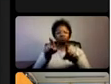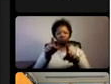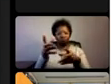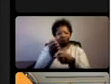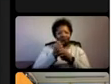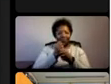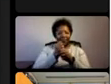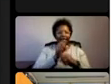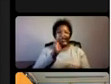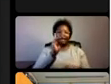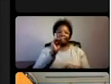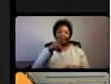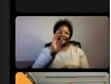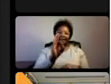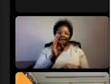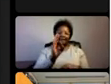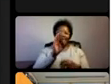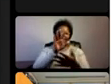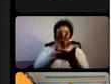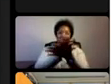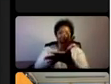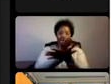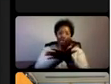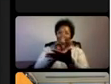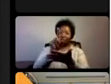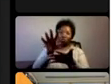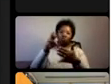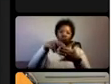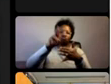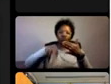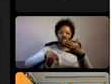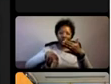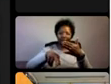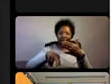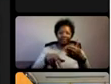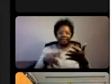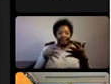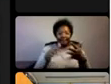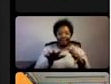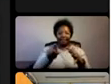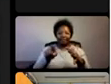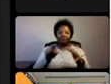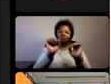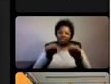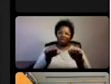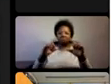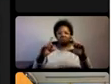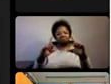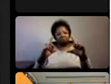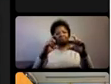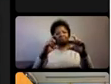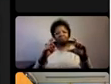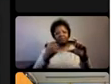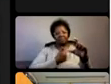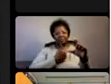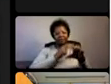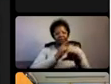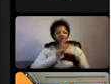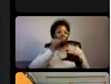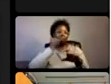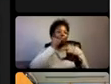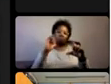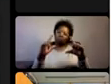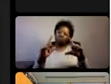your results. You'll also get a screen posting of your results as well that you could document or take a photo